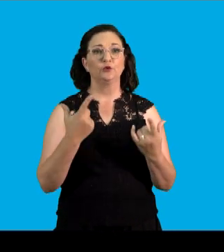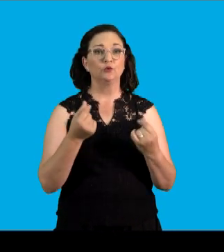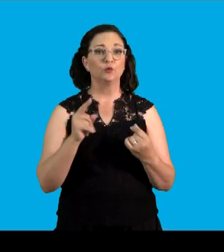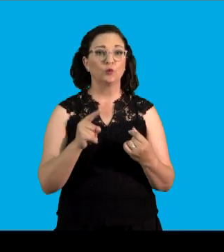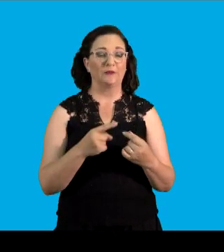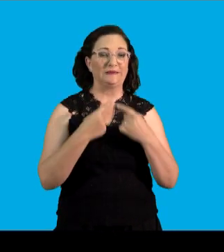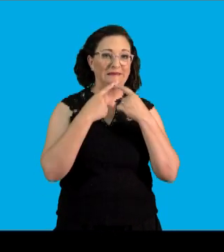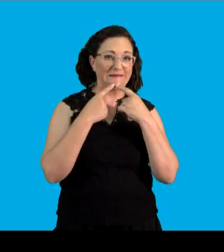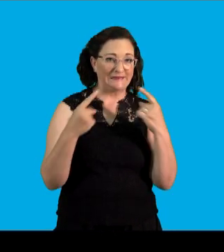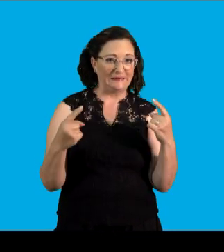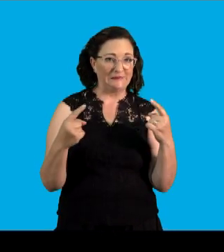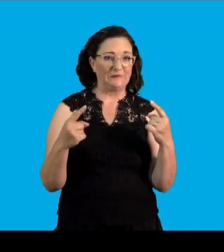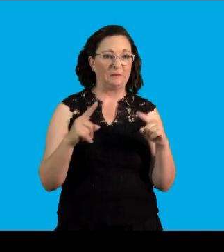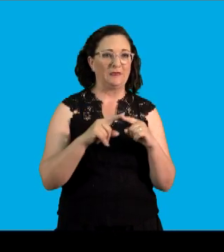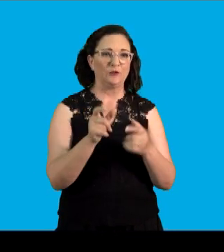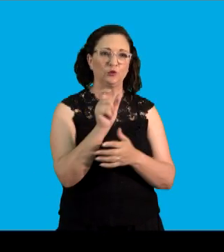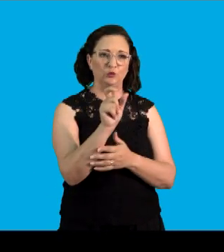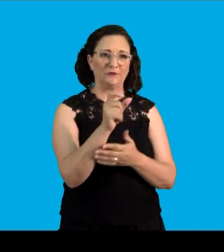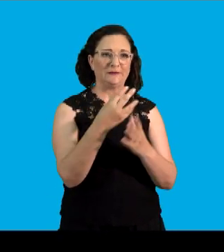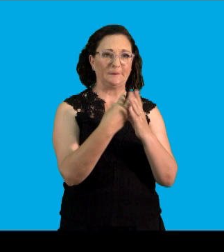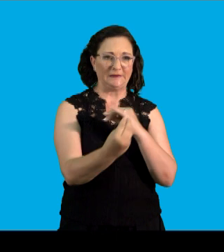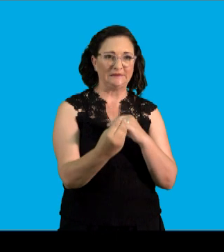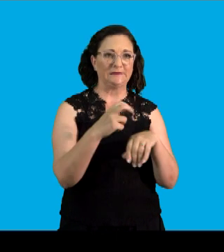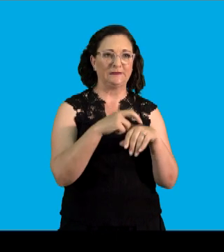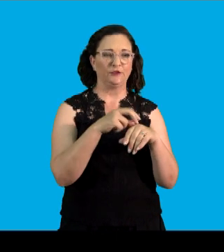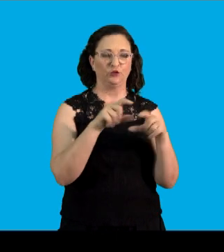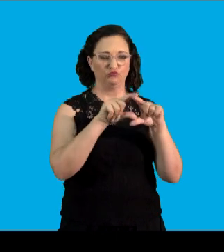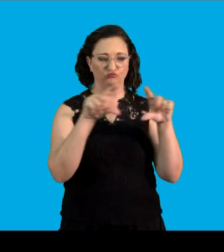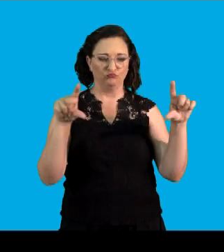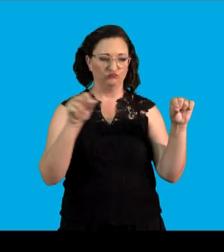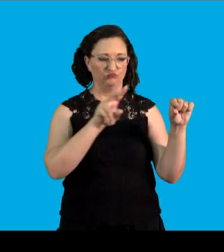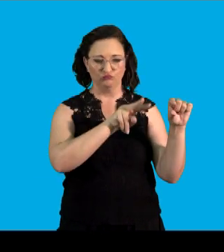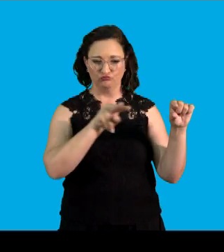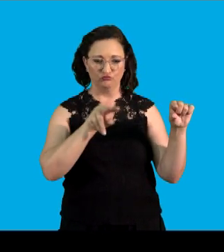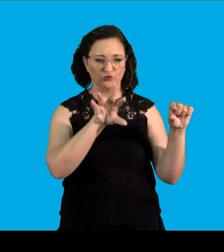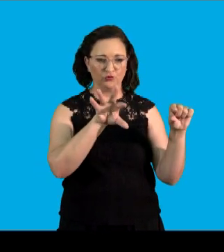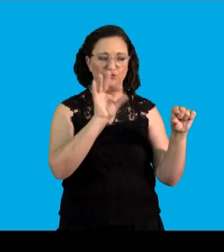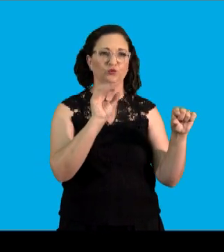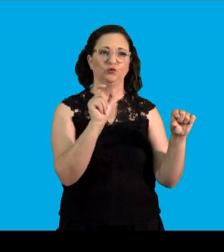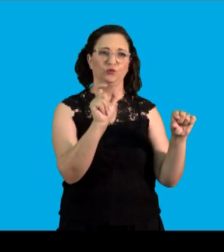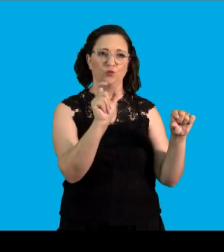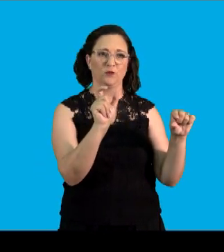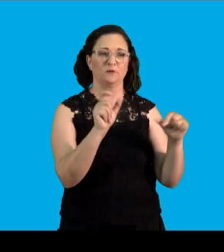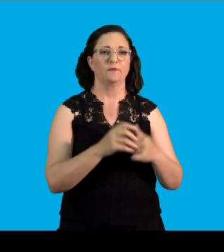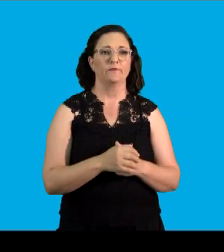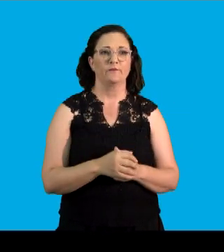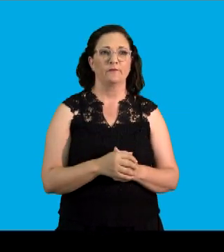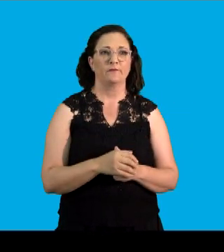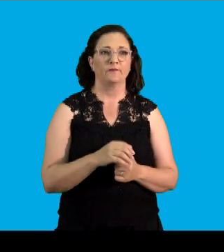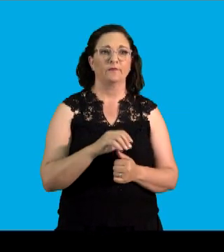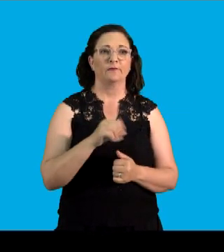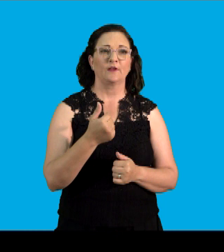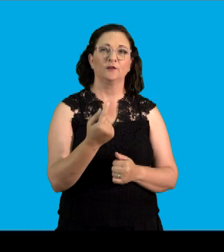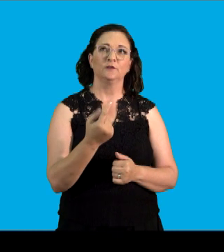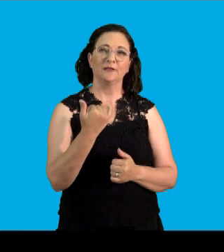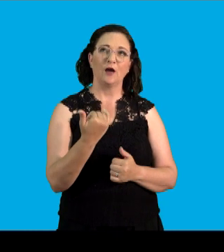following statement by using the words that are provided in the list below. You write only the words next to the question number. So